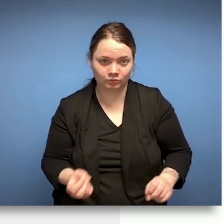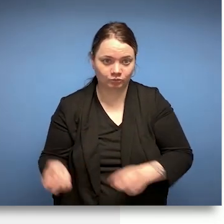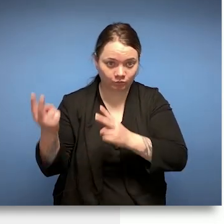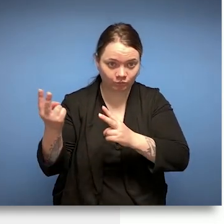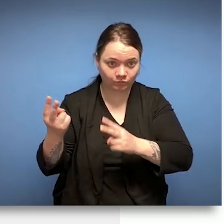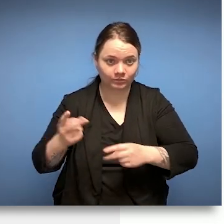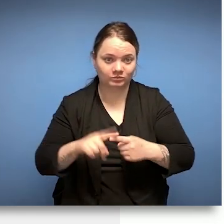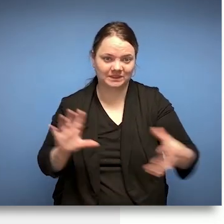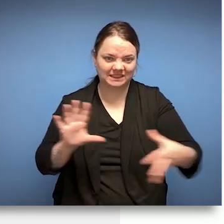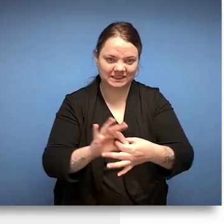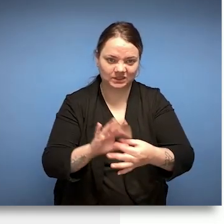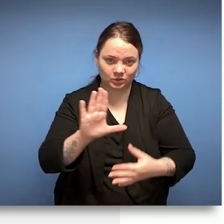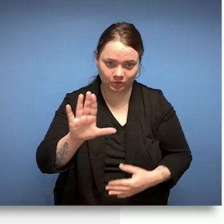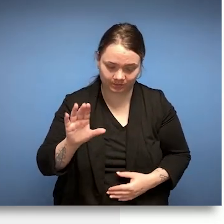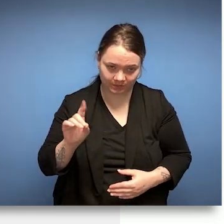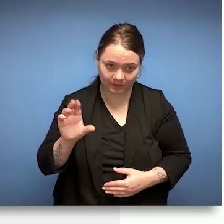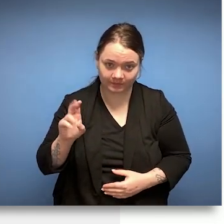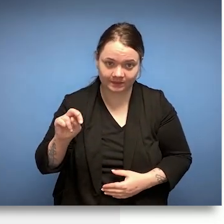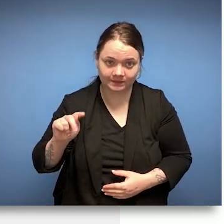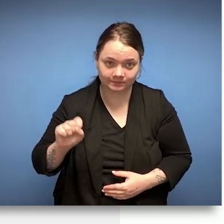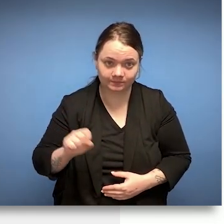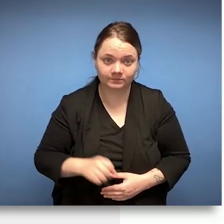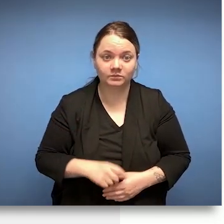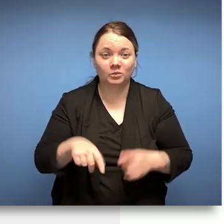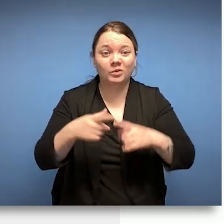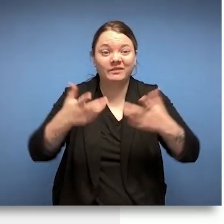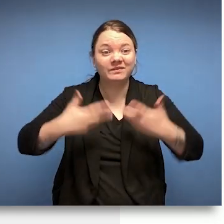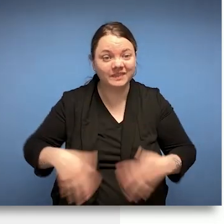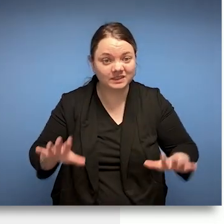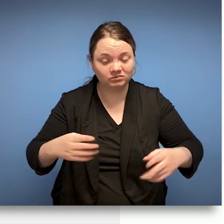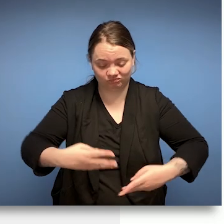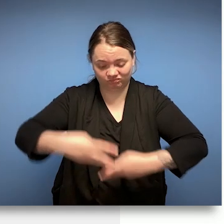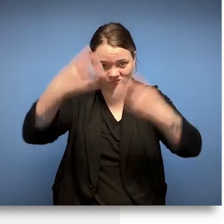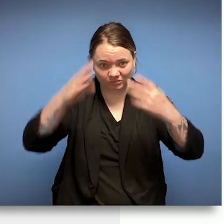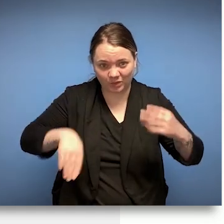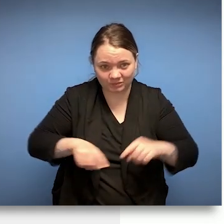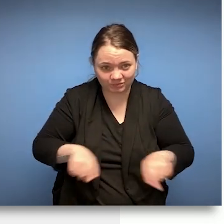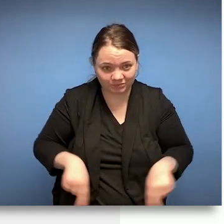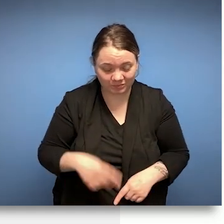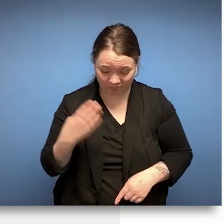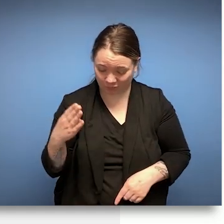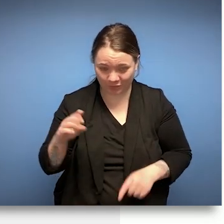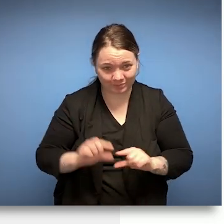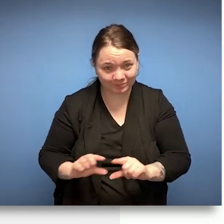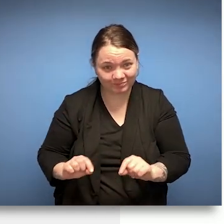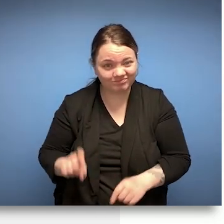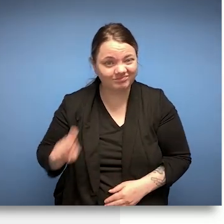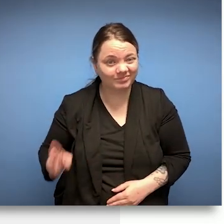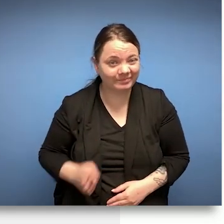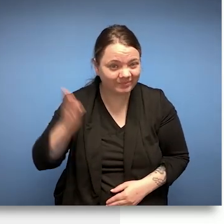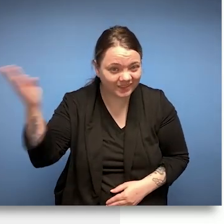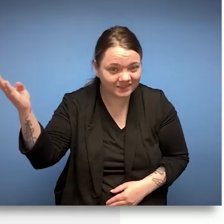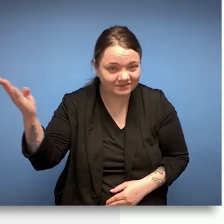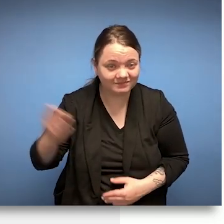to attach your document. When you're finished, scroll to the bottom of the page and click the blue button labeled Submit.